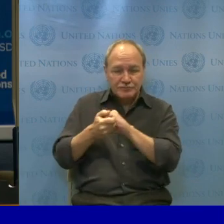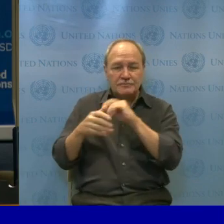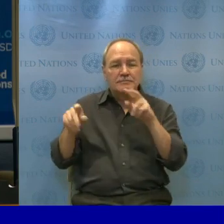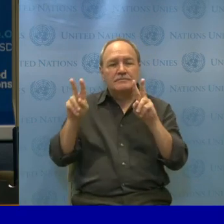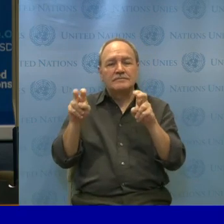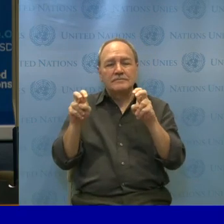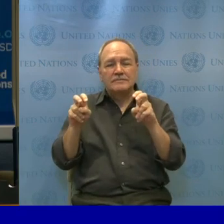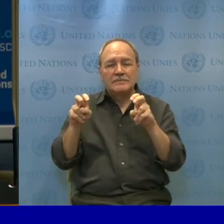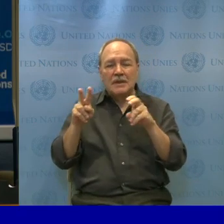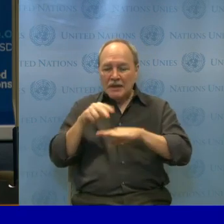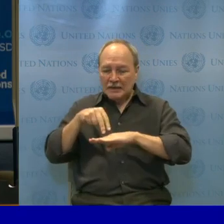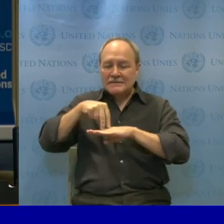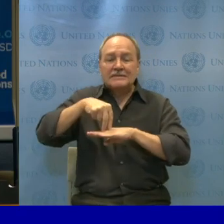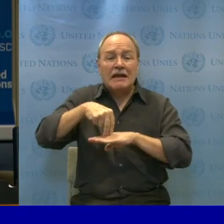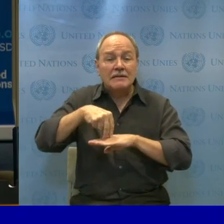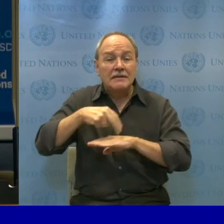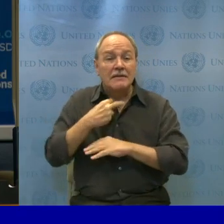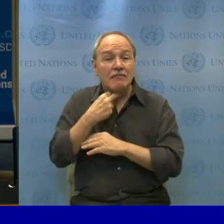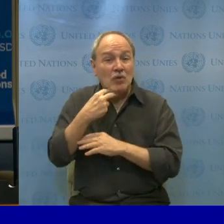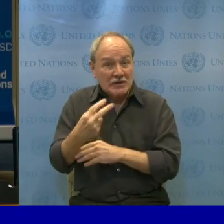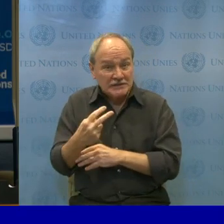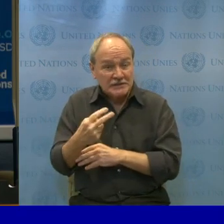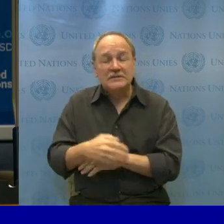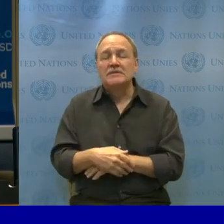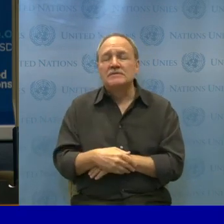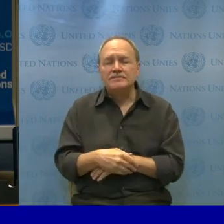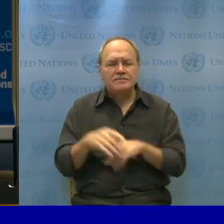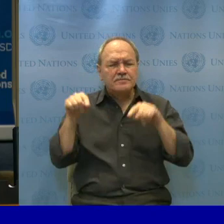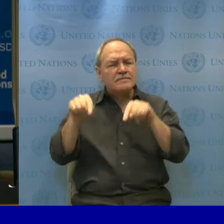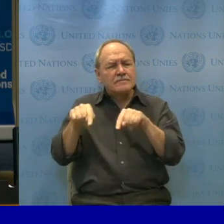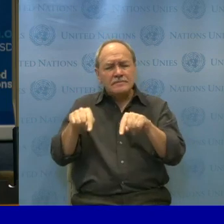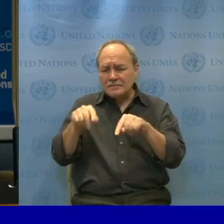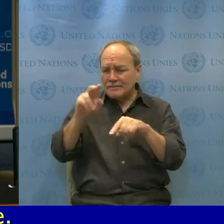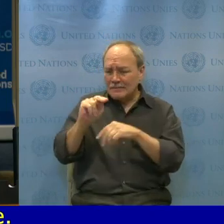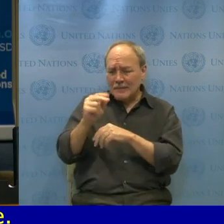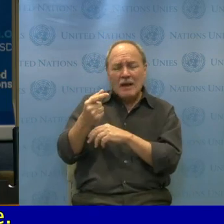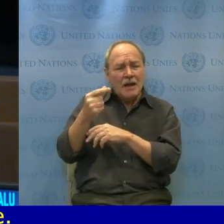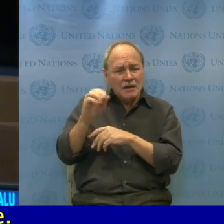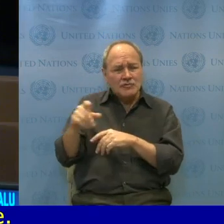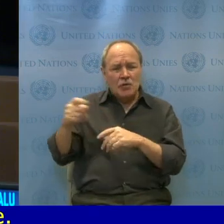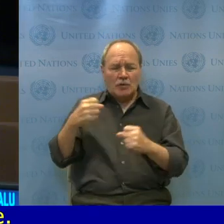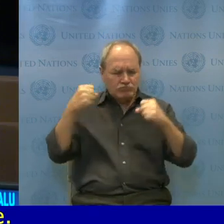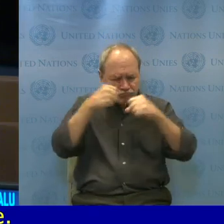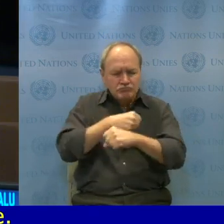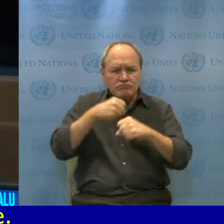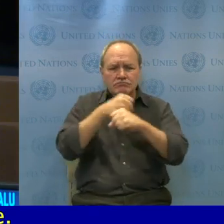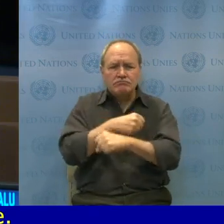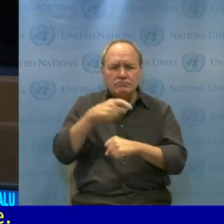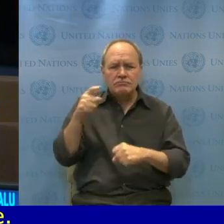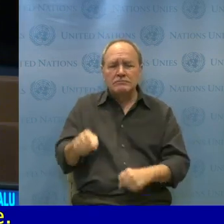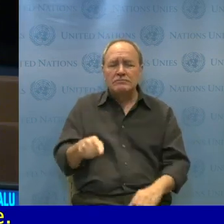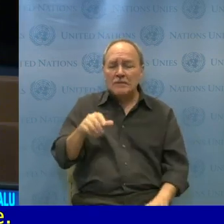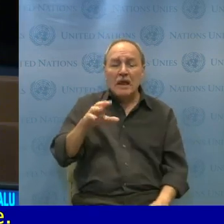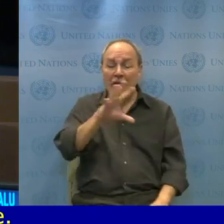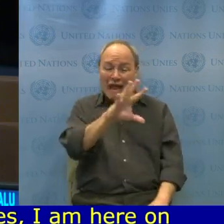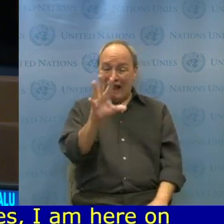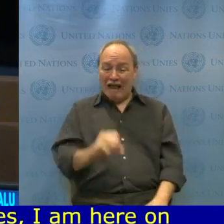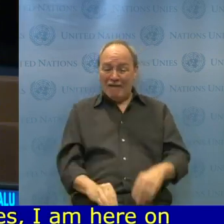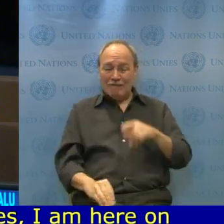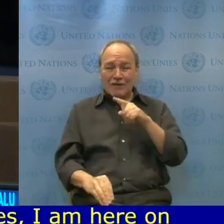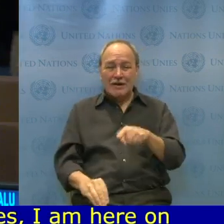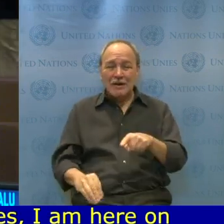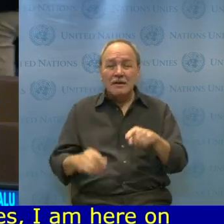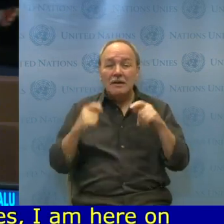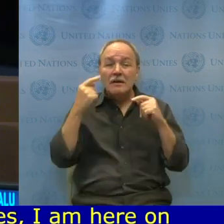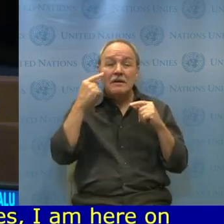Distinguished delegates, I am here on behalf of Standing Voice, an NGO fighting to defend the rights of persons with albinism in Africa. We note with